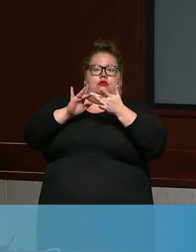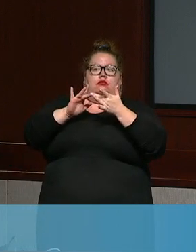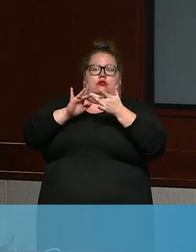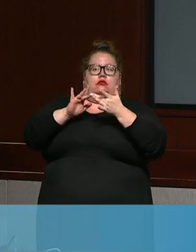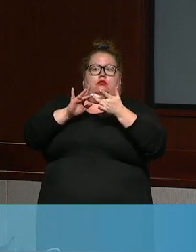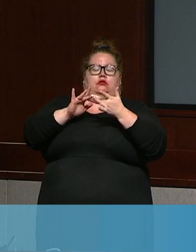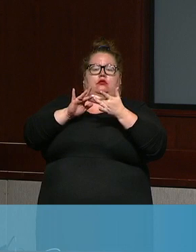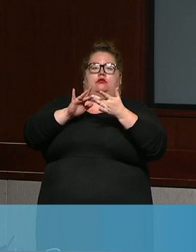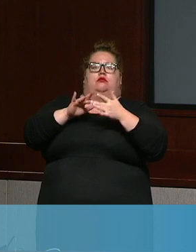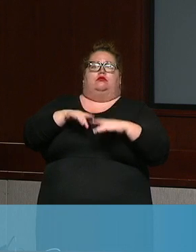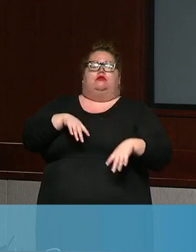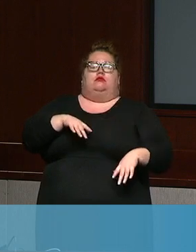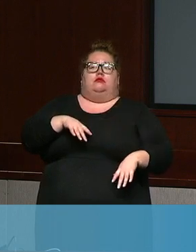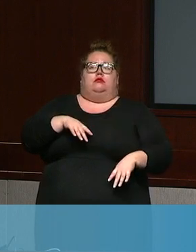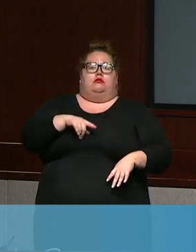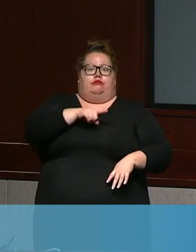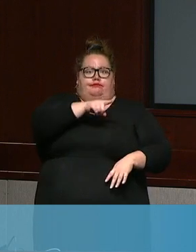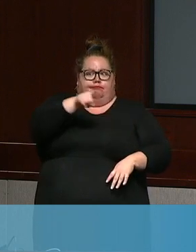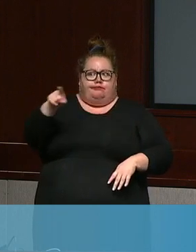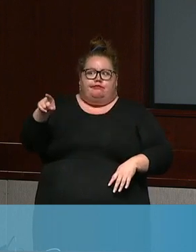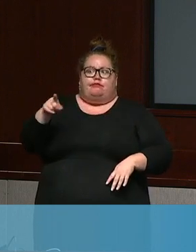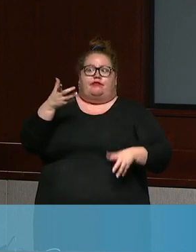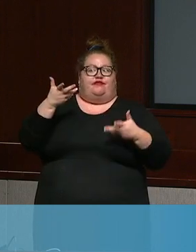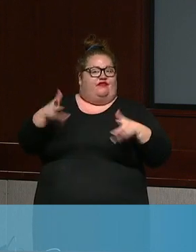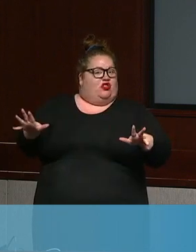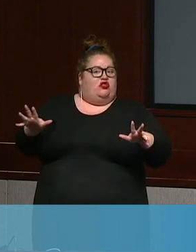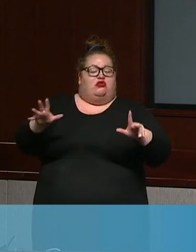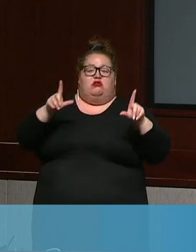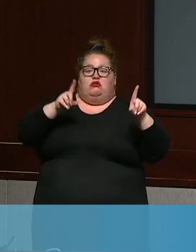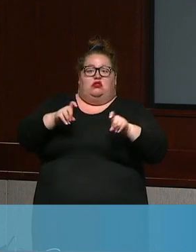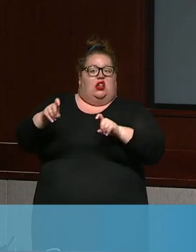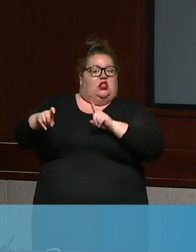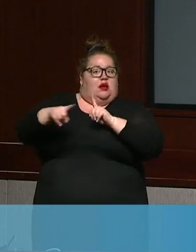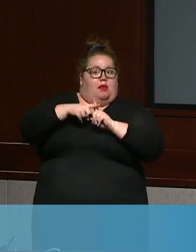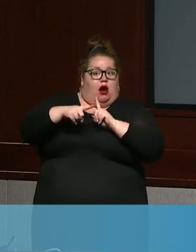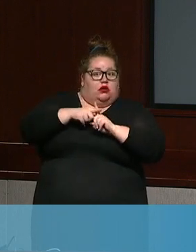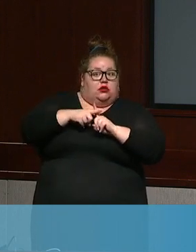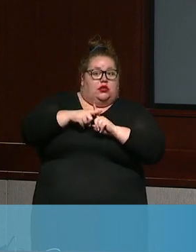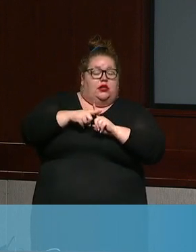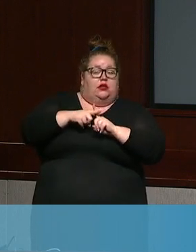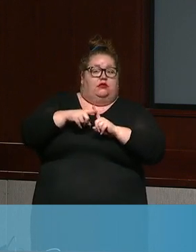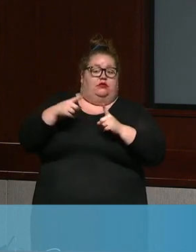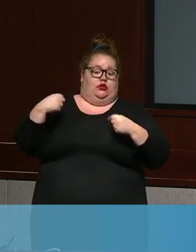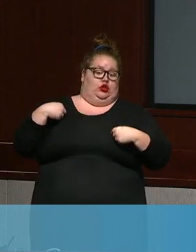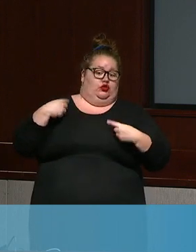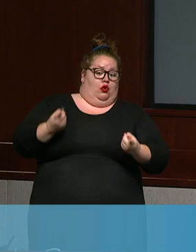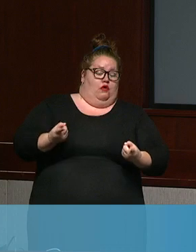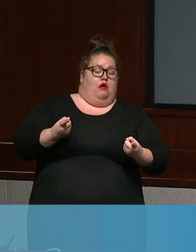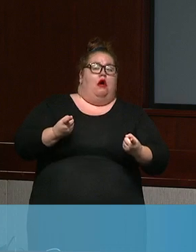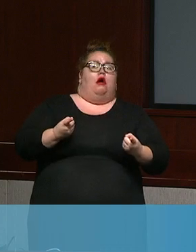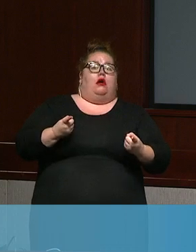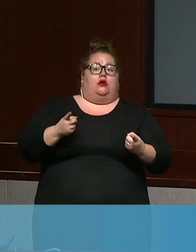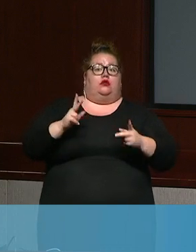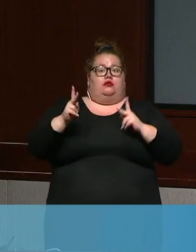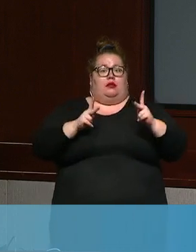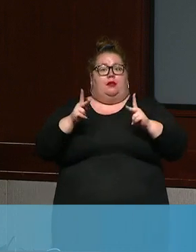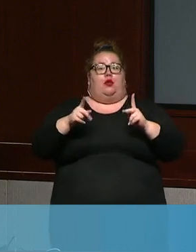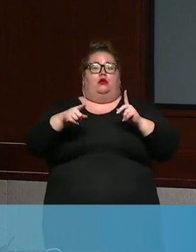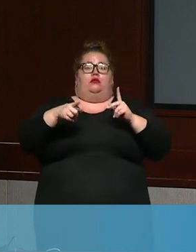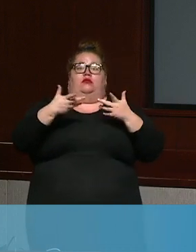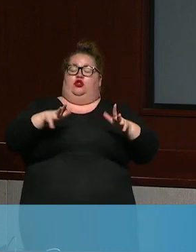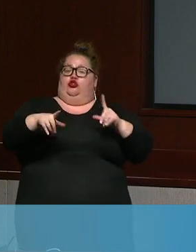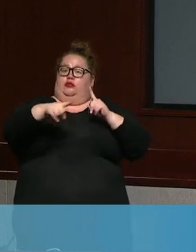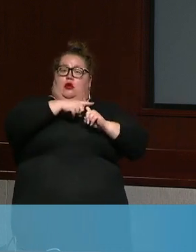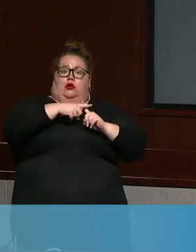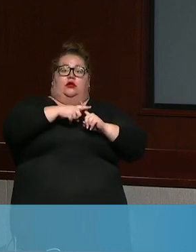those people who have tested positive to date, reaching out to them,